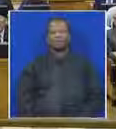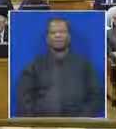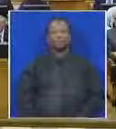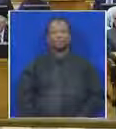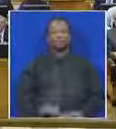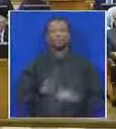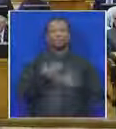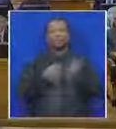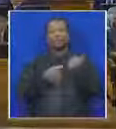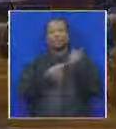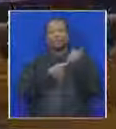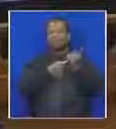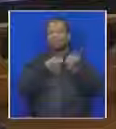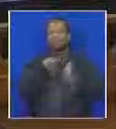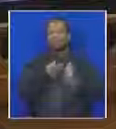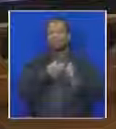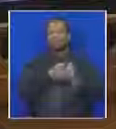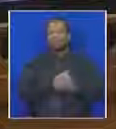Deputy Speaker,